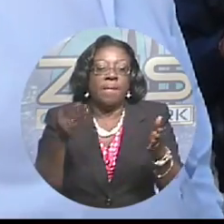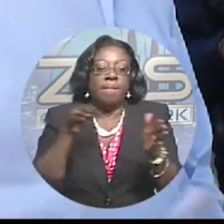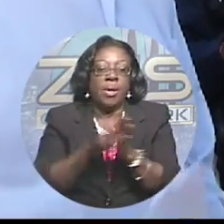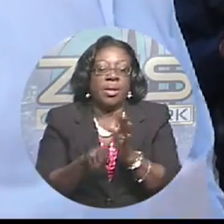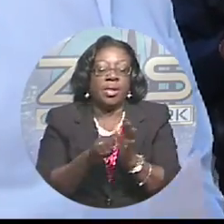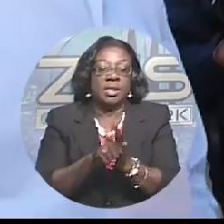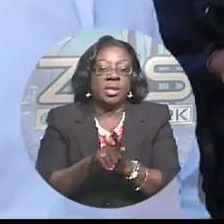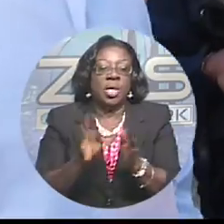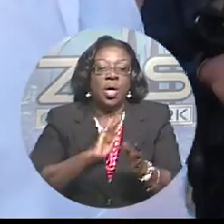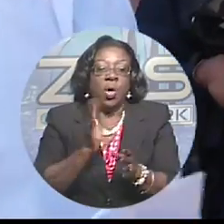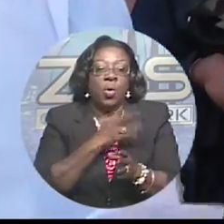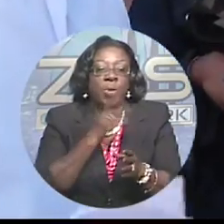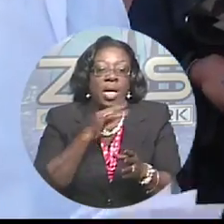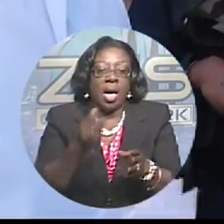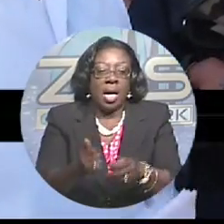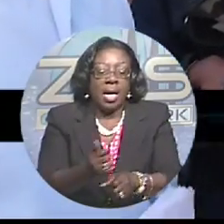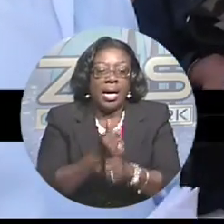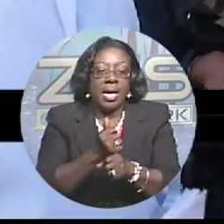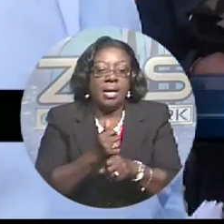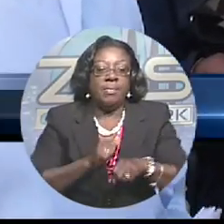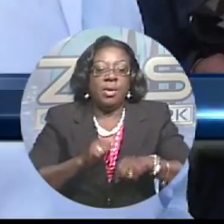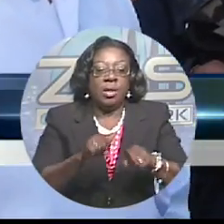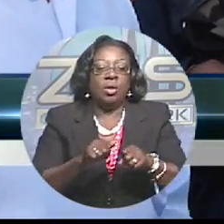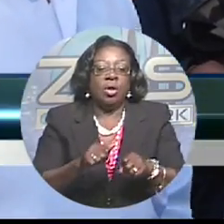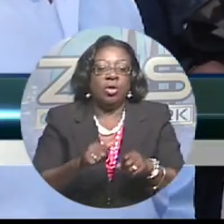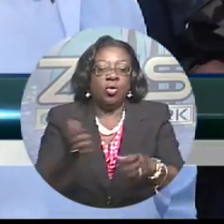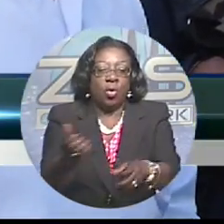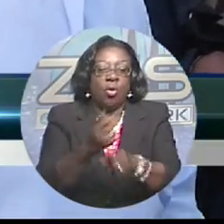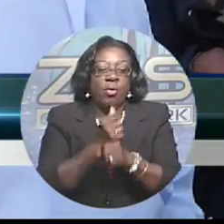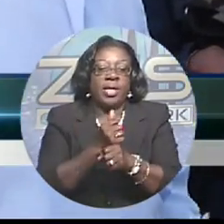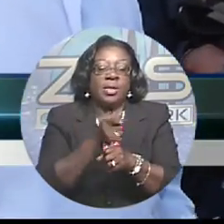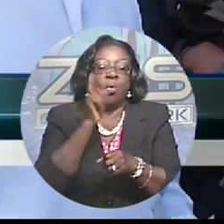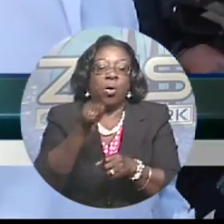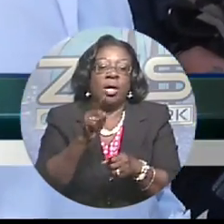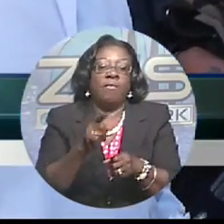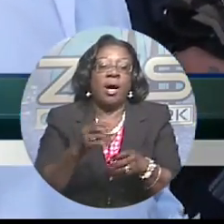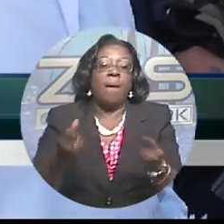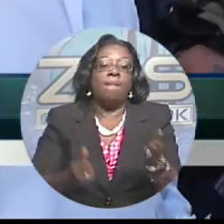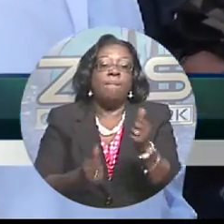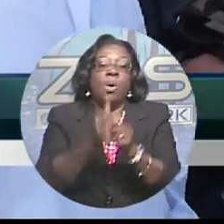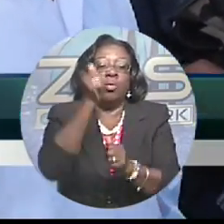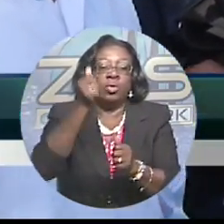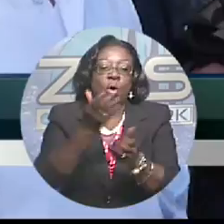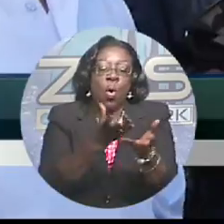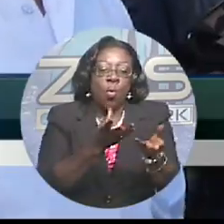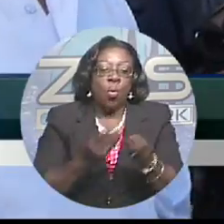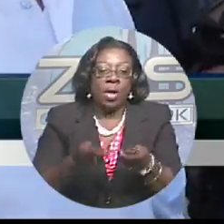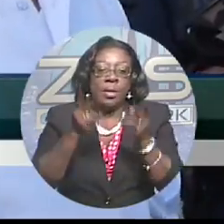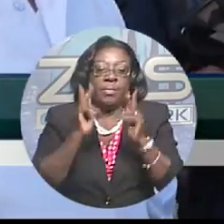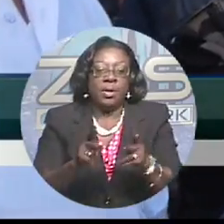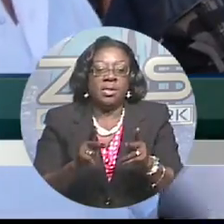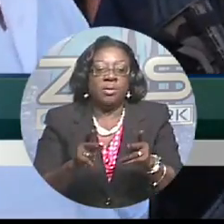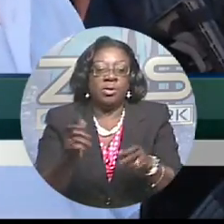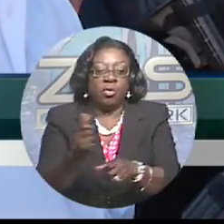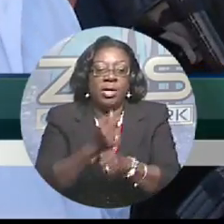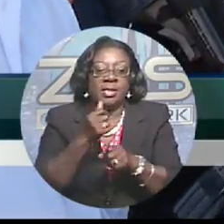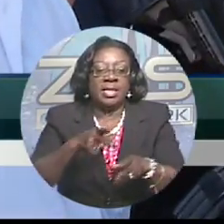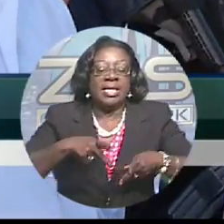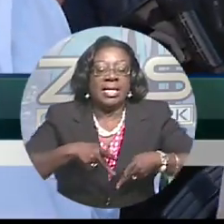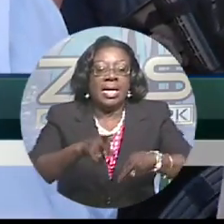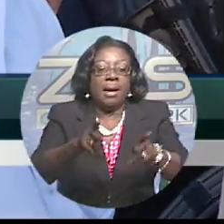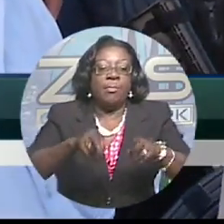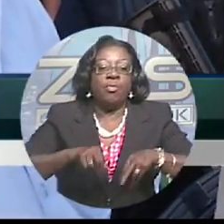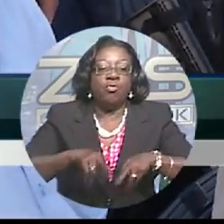to arrest one of our most wanted persons. A 21-year-old was arrested in the Camp Road area, right in this